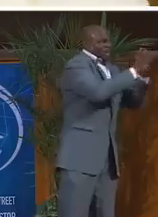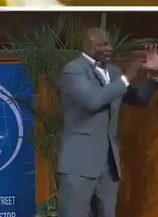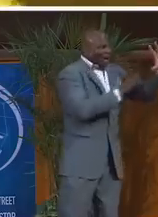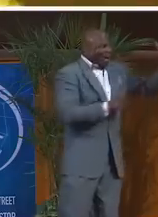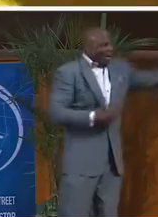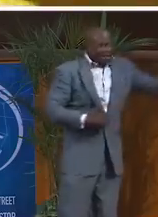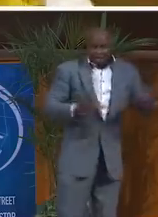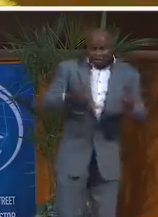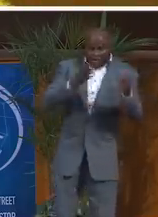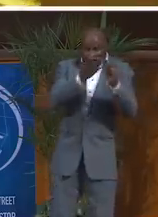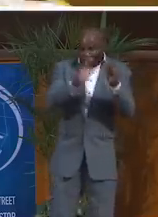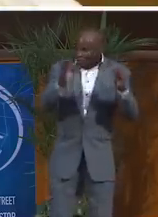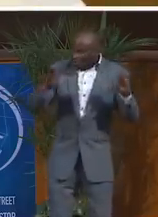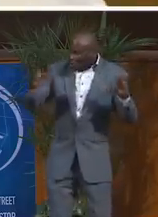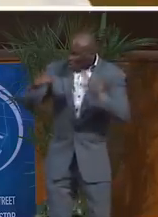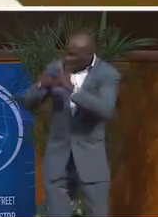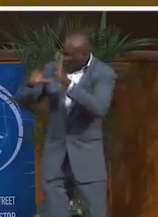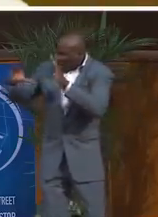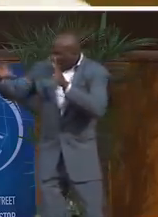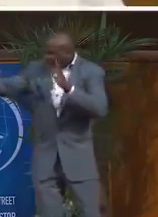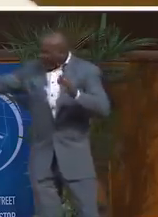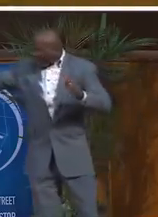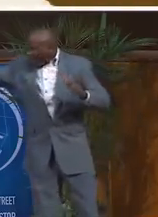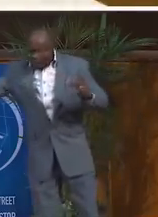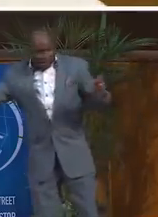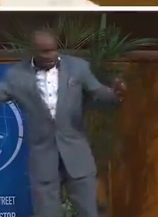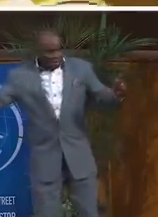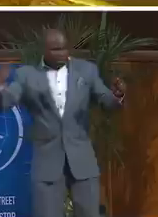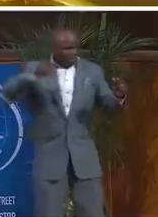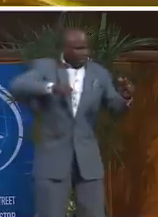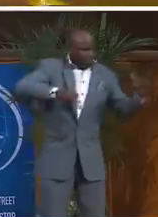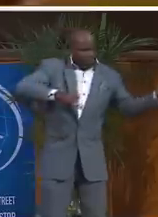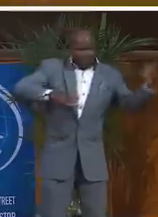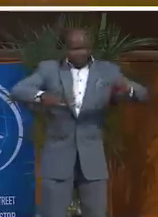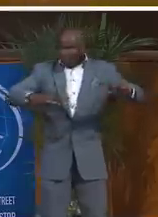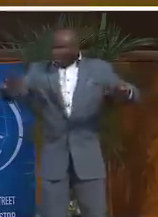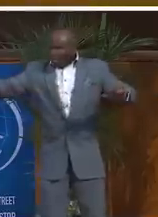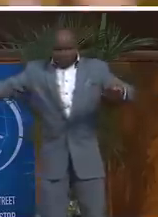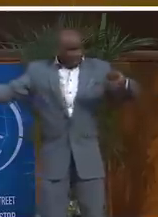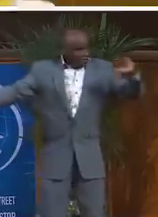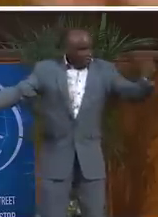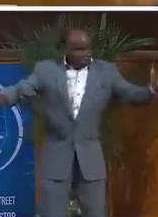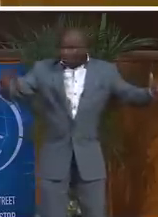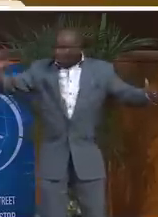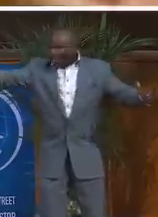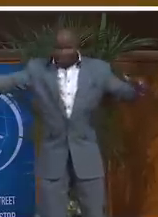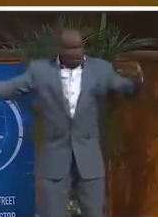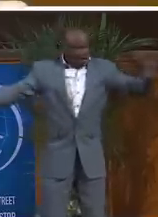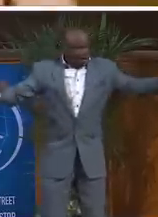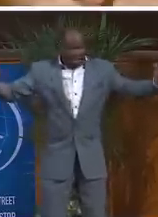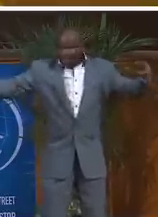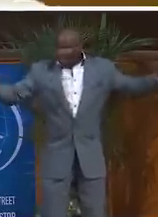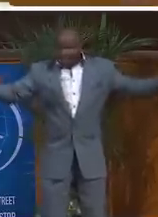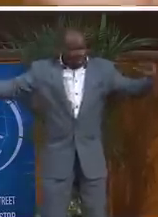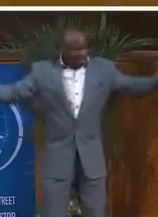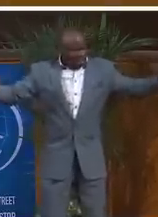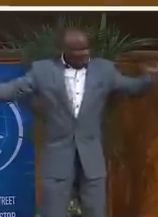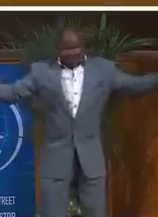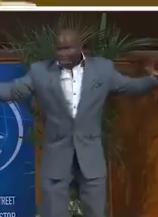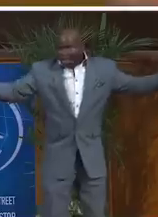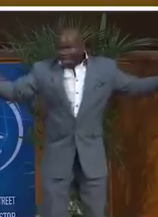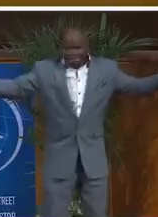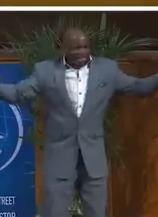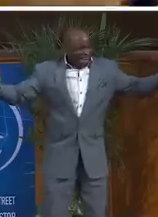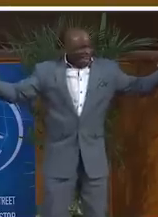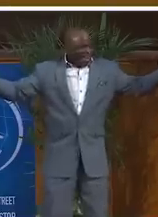mirror reflects another, and that mirror reflects the first, and that mirror reflects another. And as you're looking, you're going back and forth between